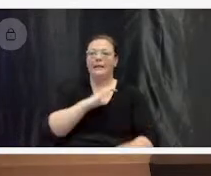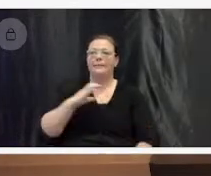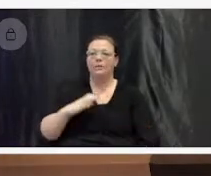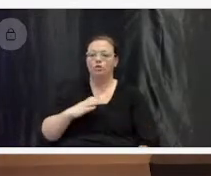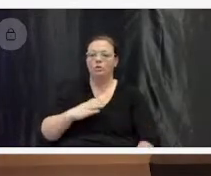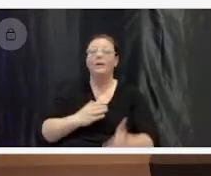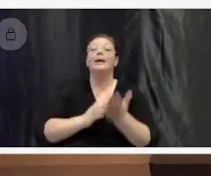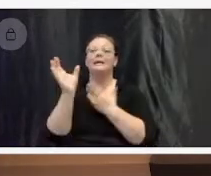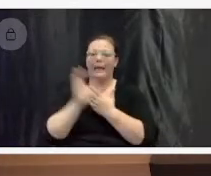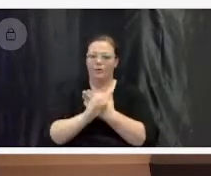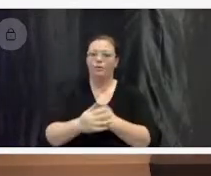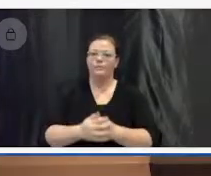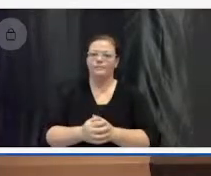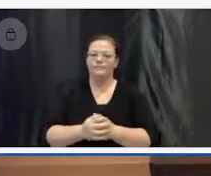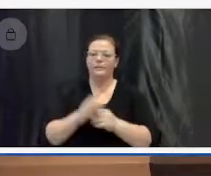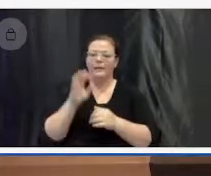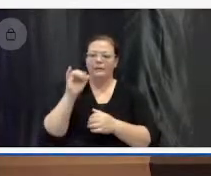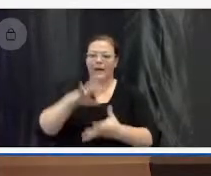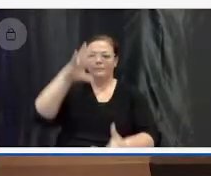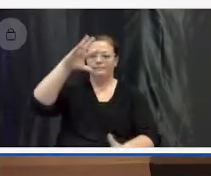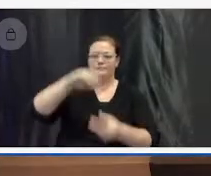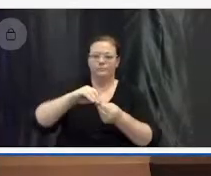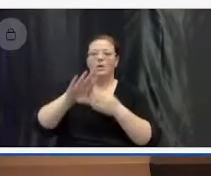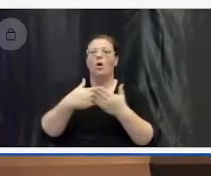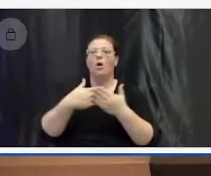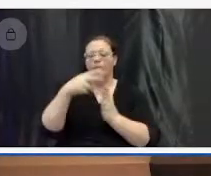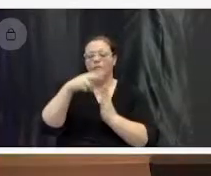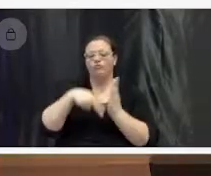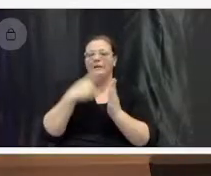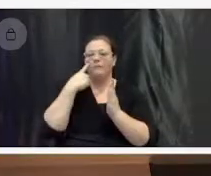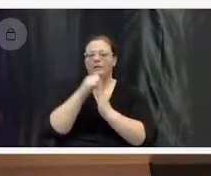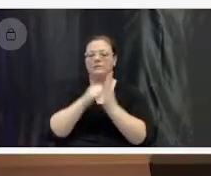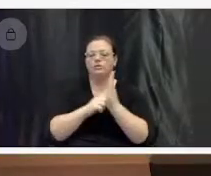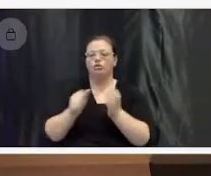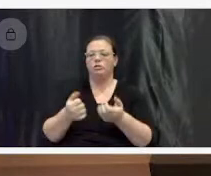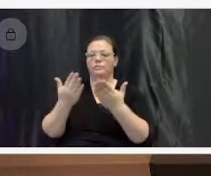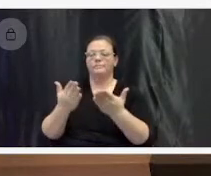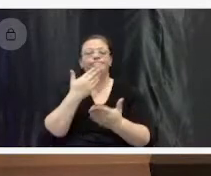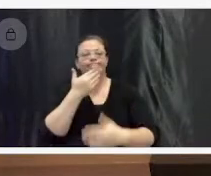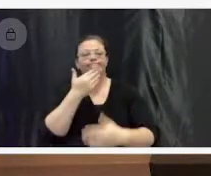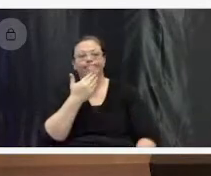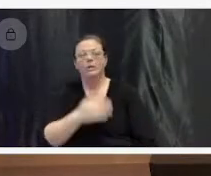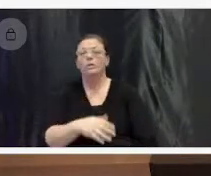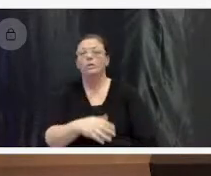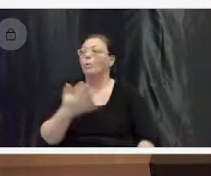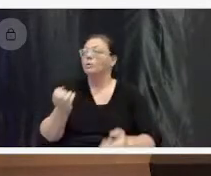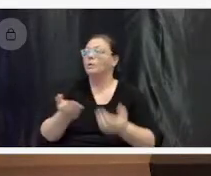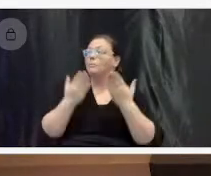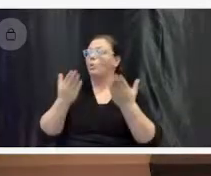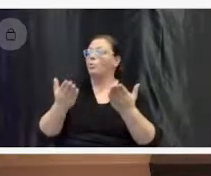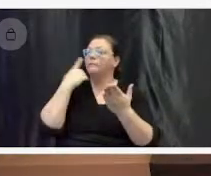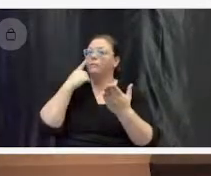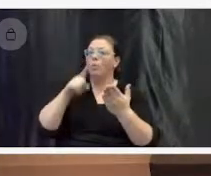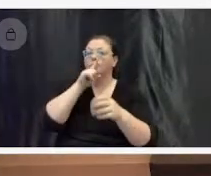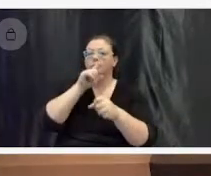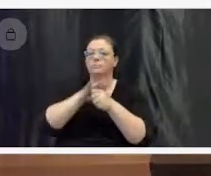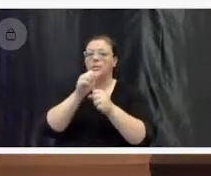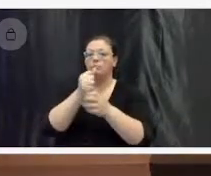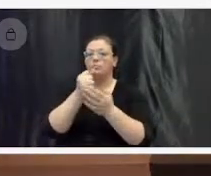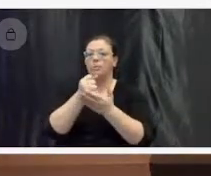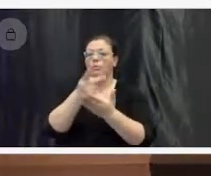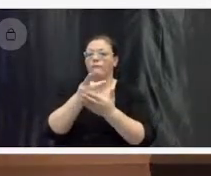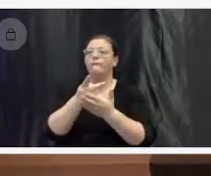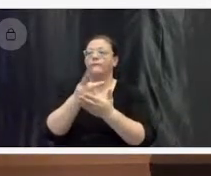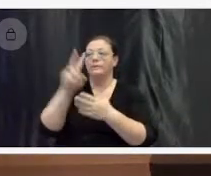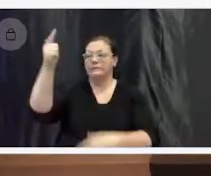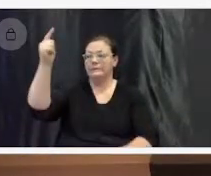calendar. And that concludes the reading of the consent agenda. Thank you, Brad. I'd like to make a motion of the consent approval.